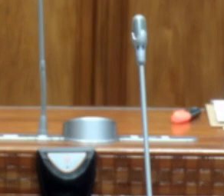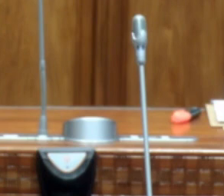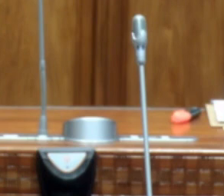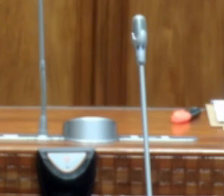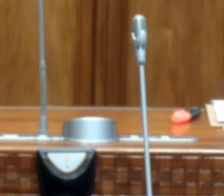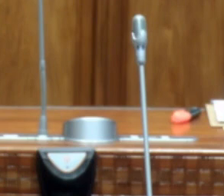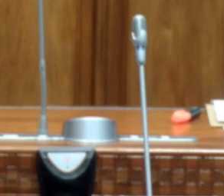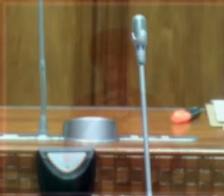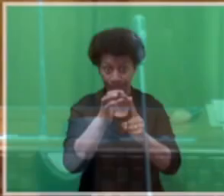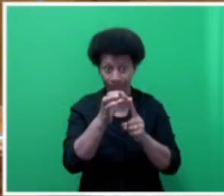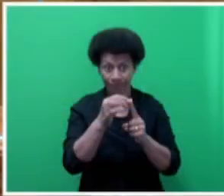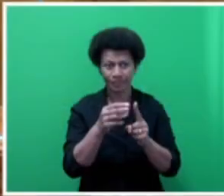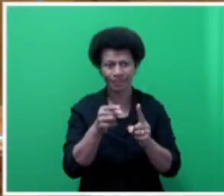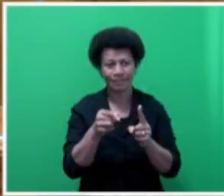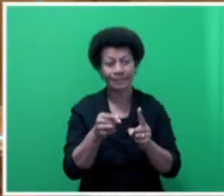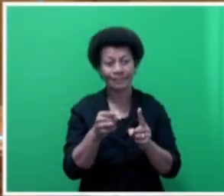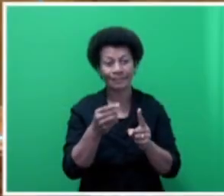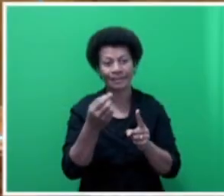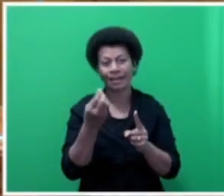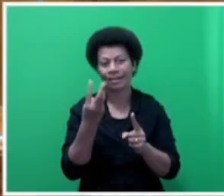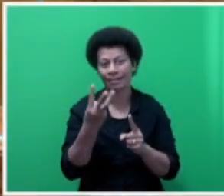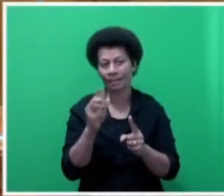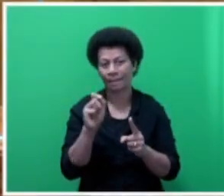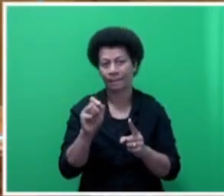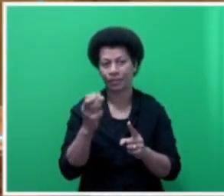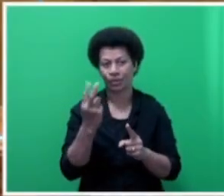contribution was only around 3.2%.